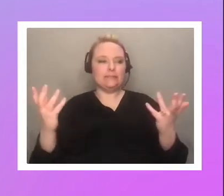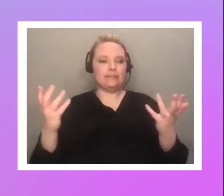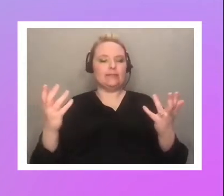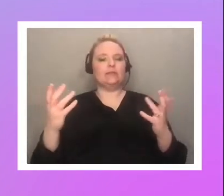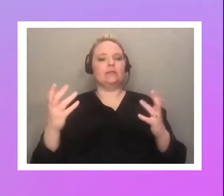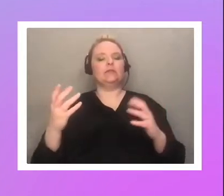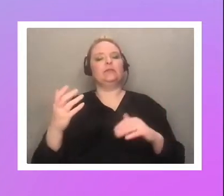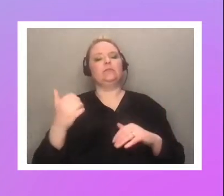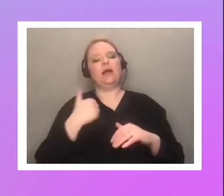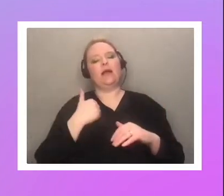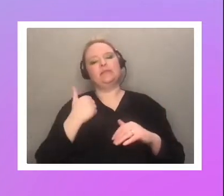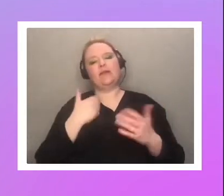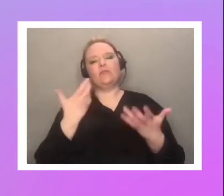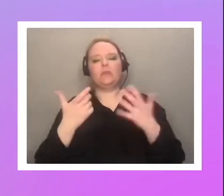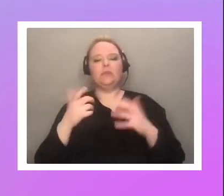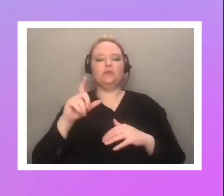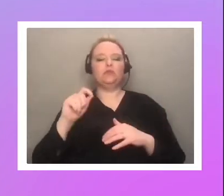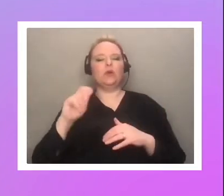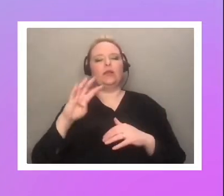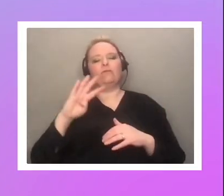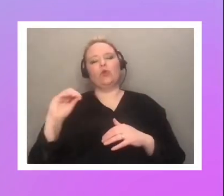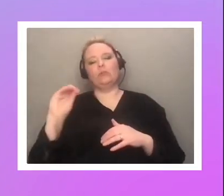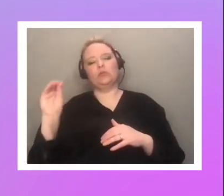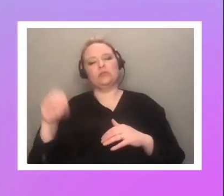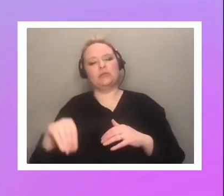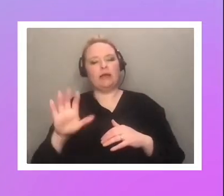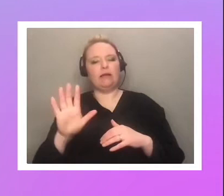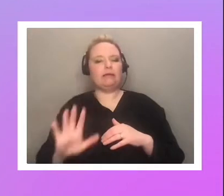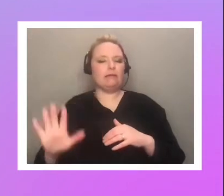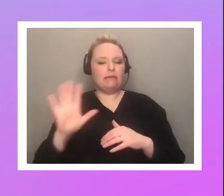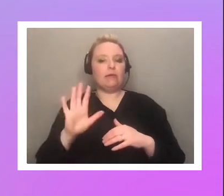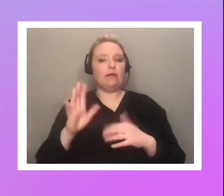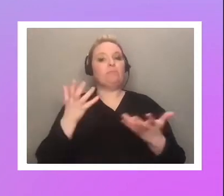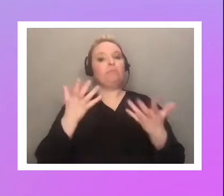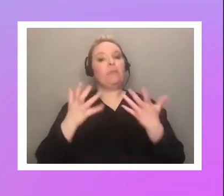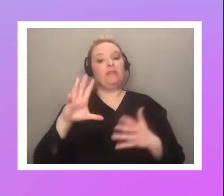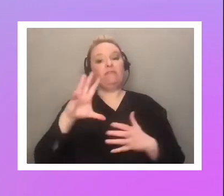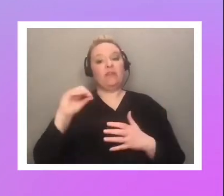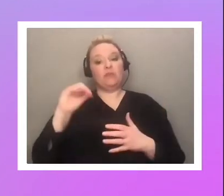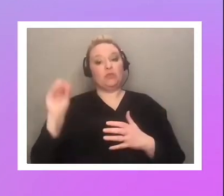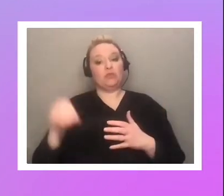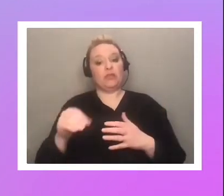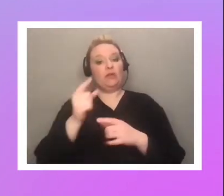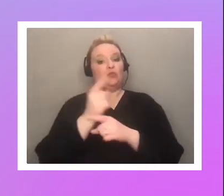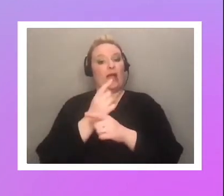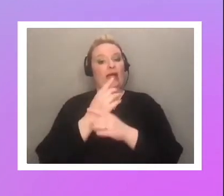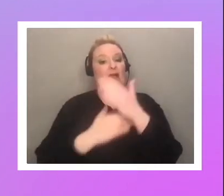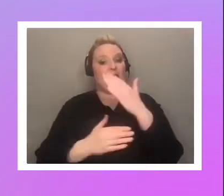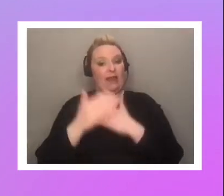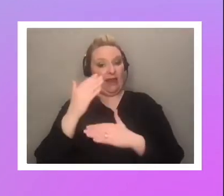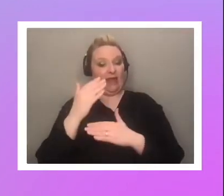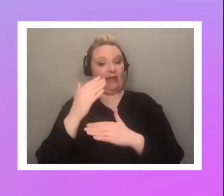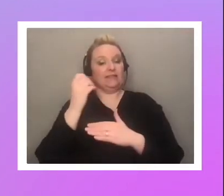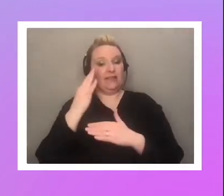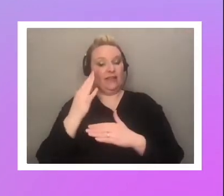I say it's 20 to 40. It can be 50% in the right hands, but